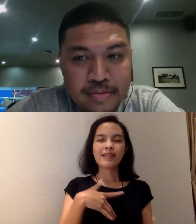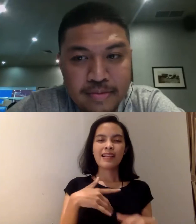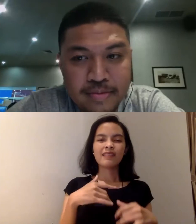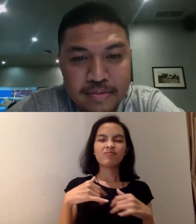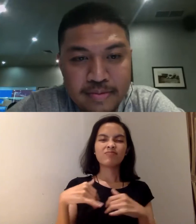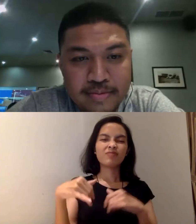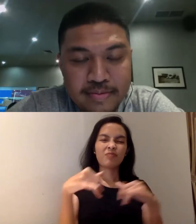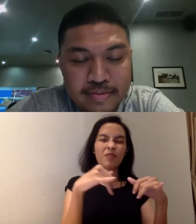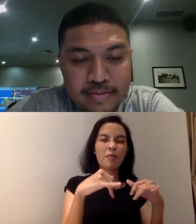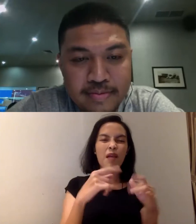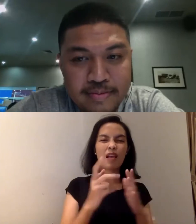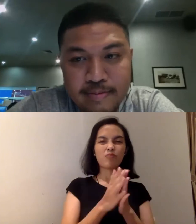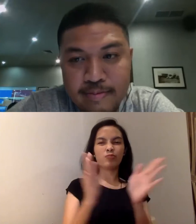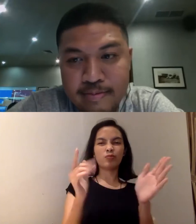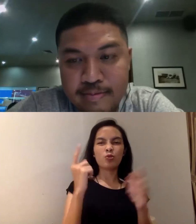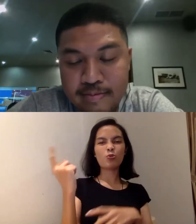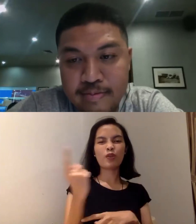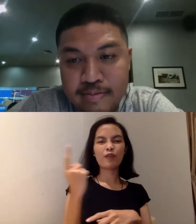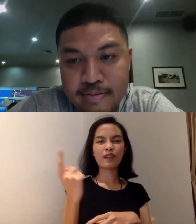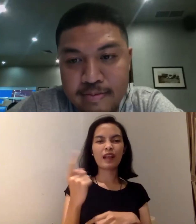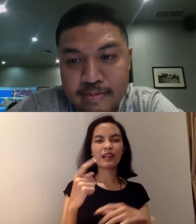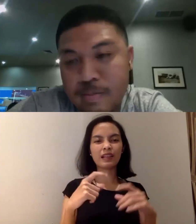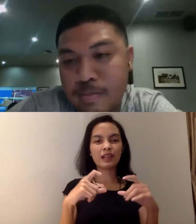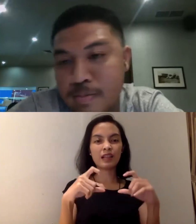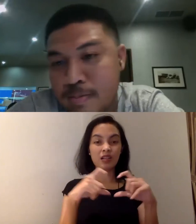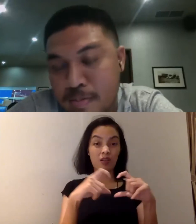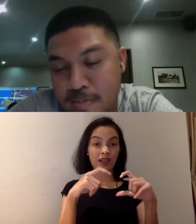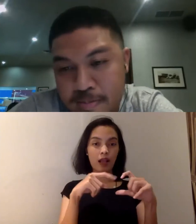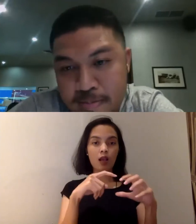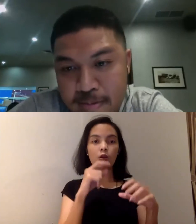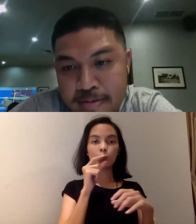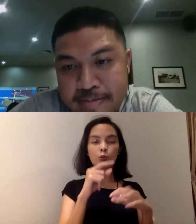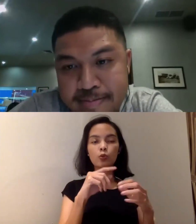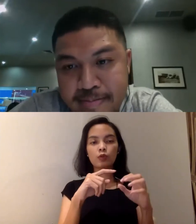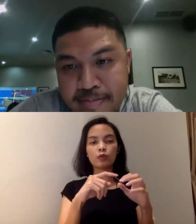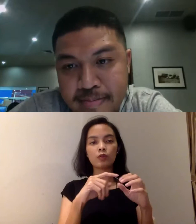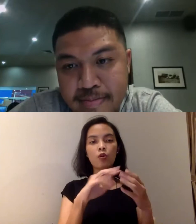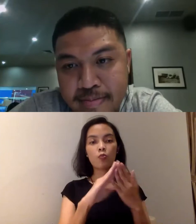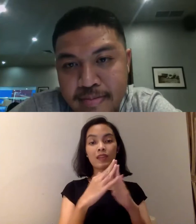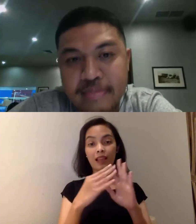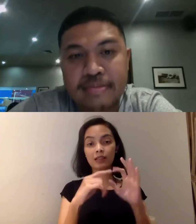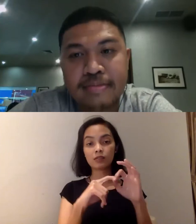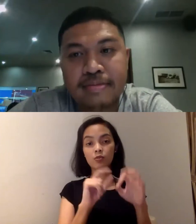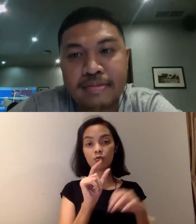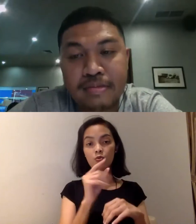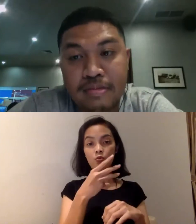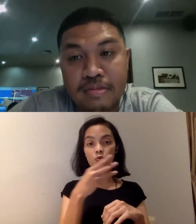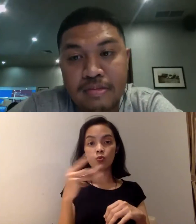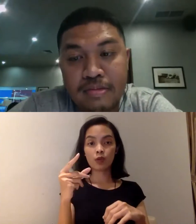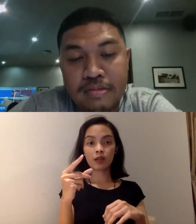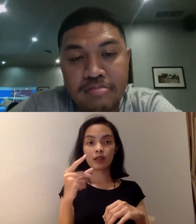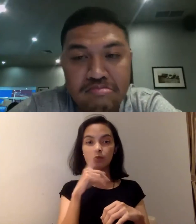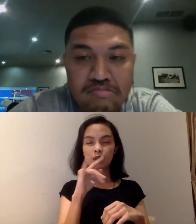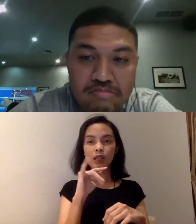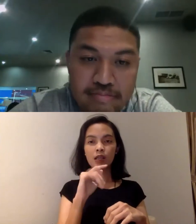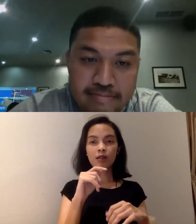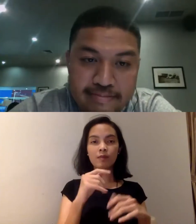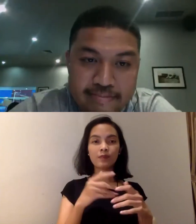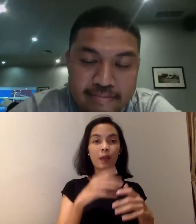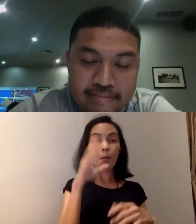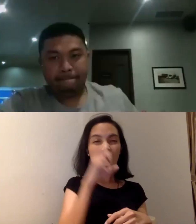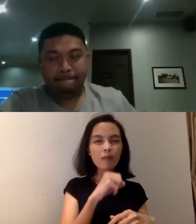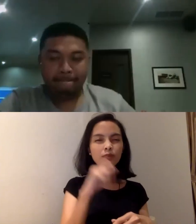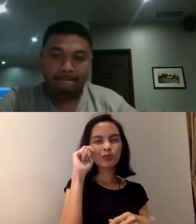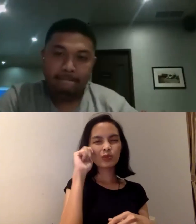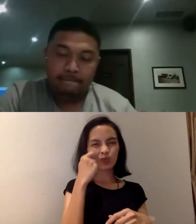the love experienced by the queer community sometimes seems to be difficult to understand by many people outside